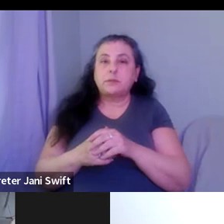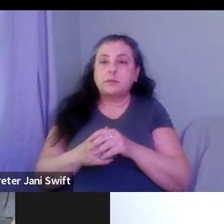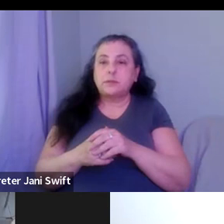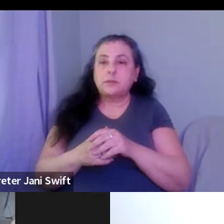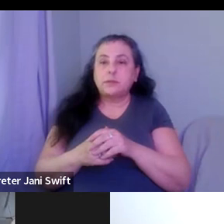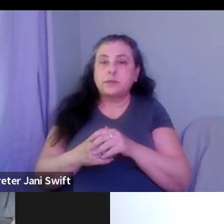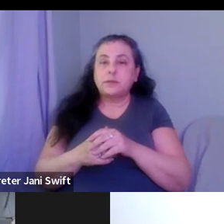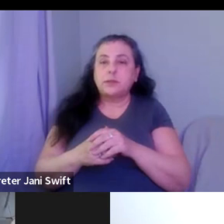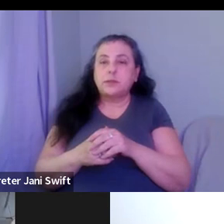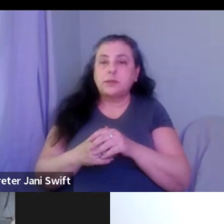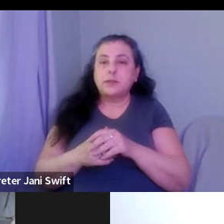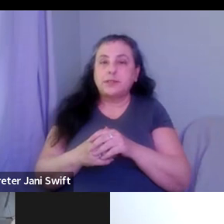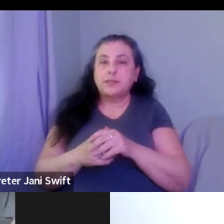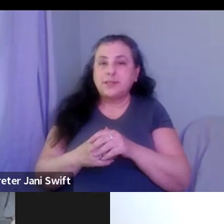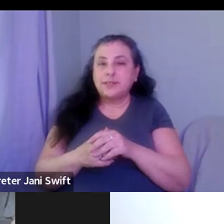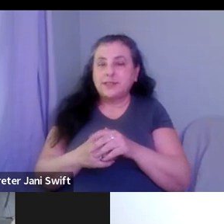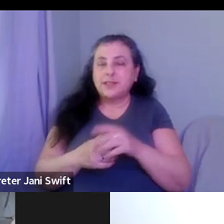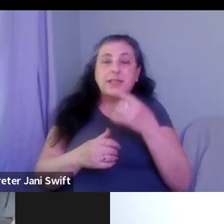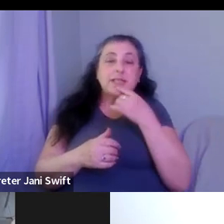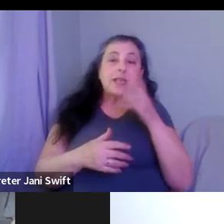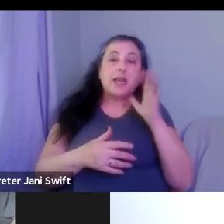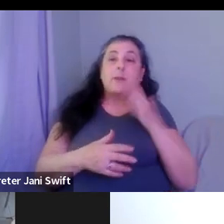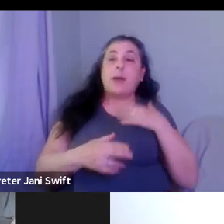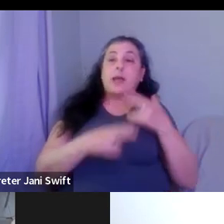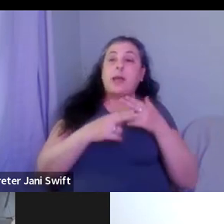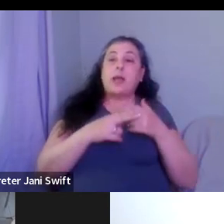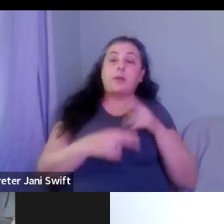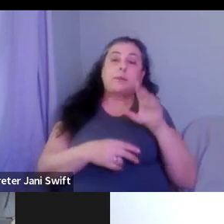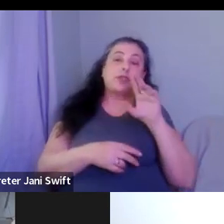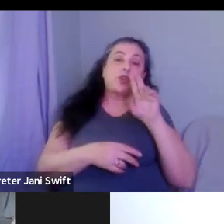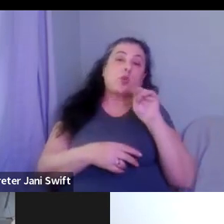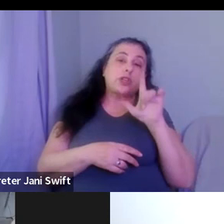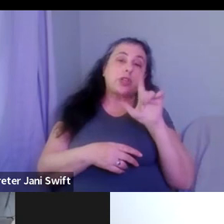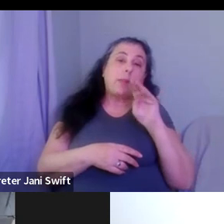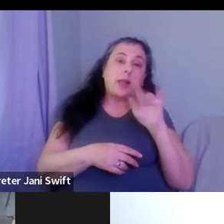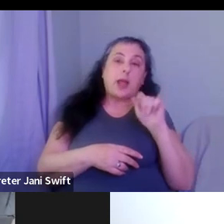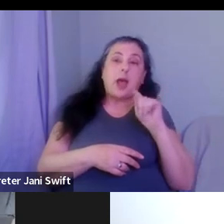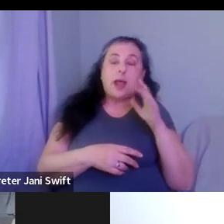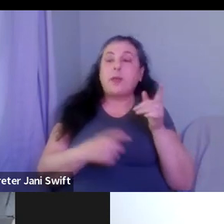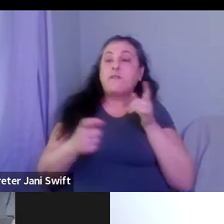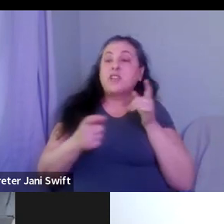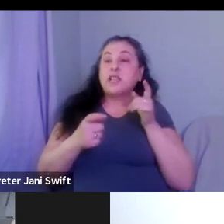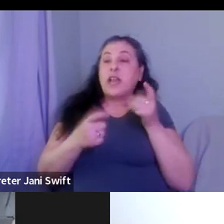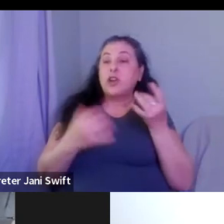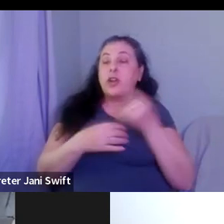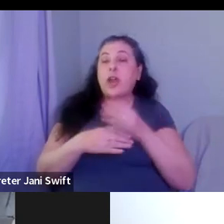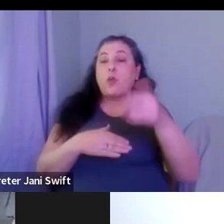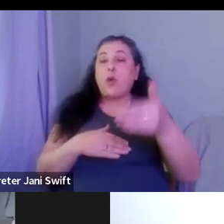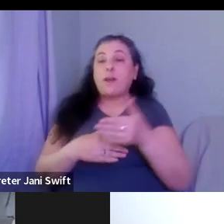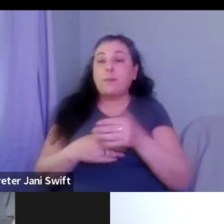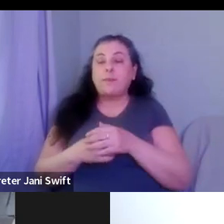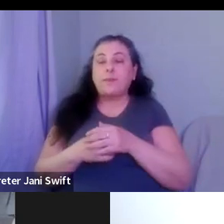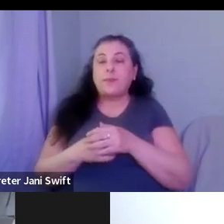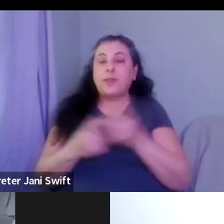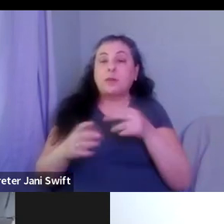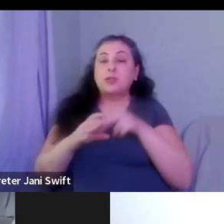As I did not mention before, my name is Rachel Mallinga. I'm the facilitator today. And, welcome. And come join